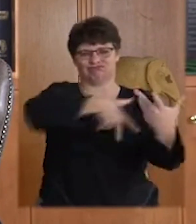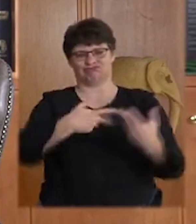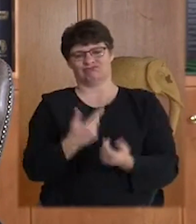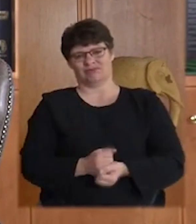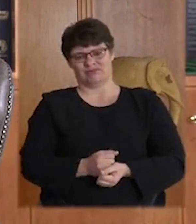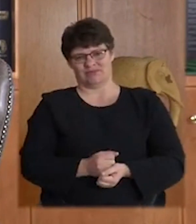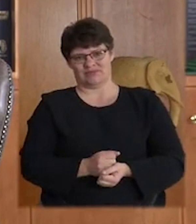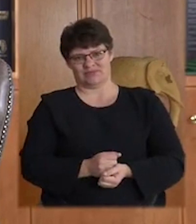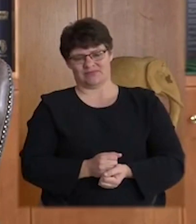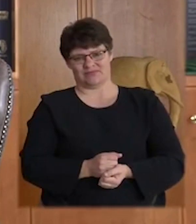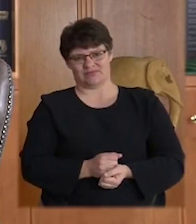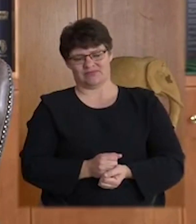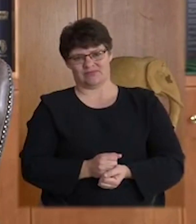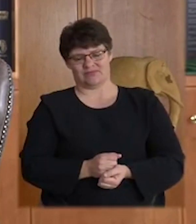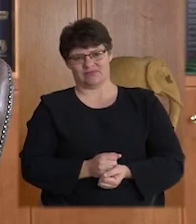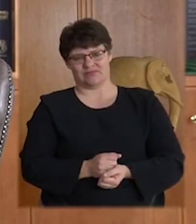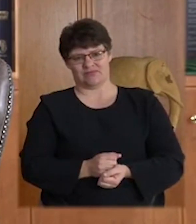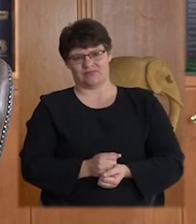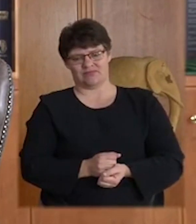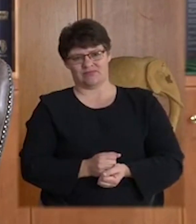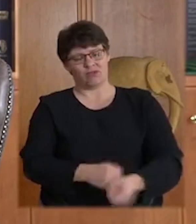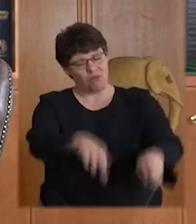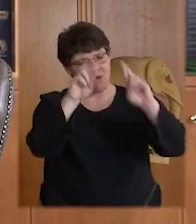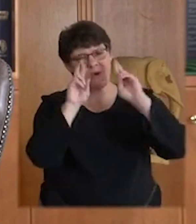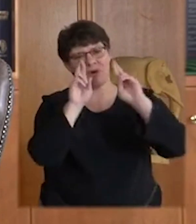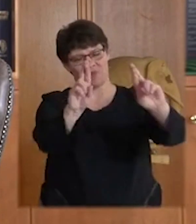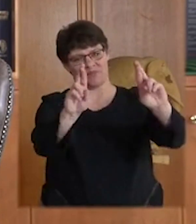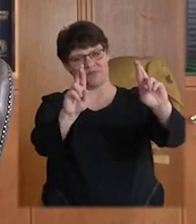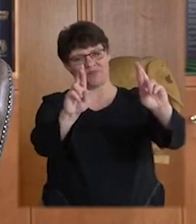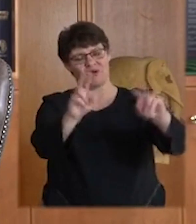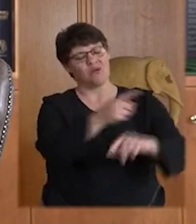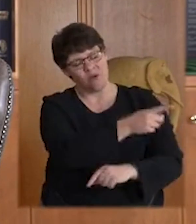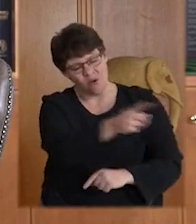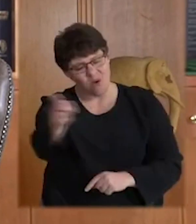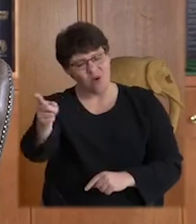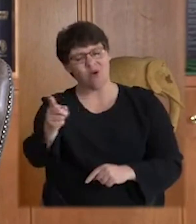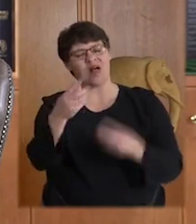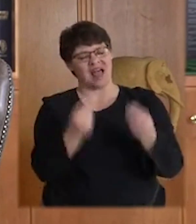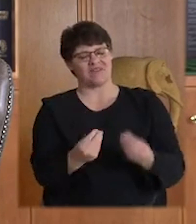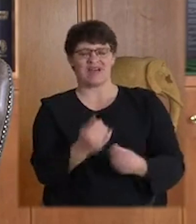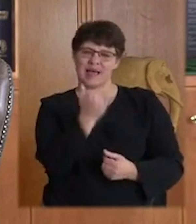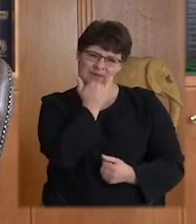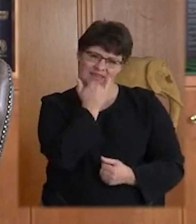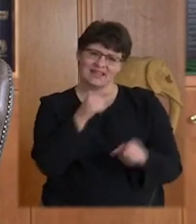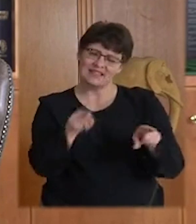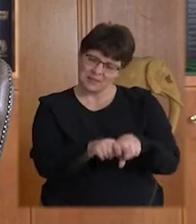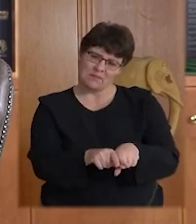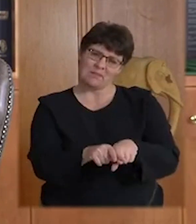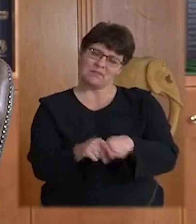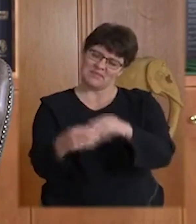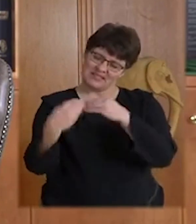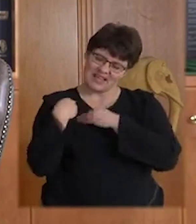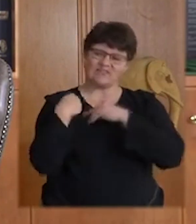I wish you all a happy and above all a safe and